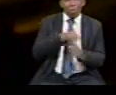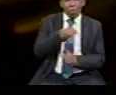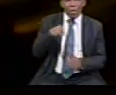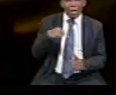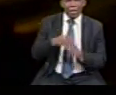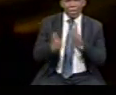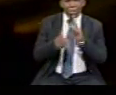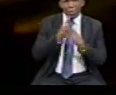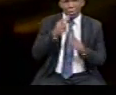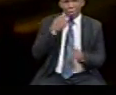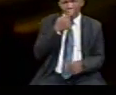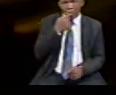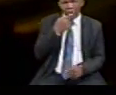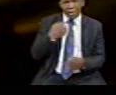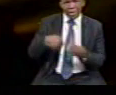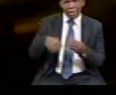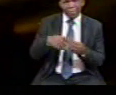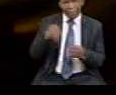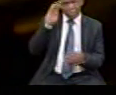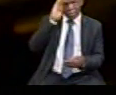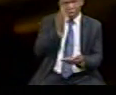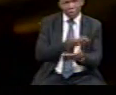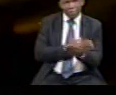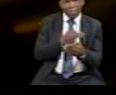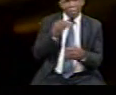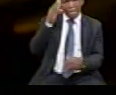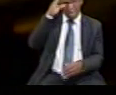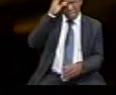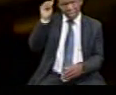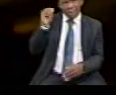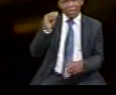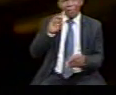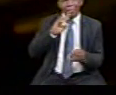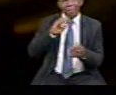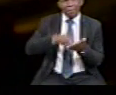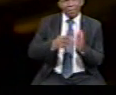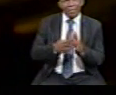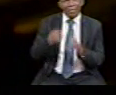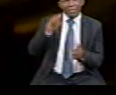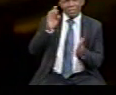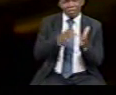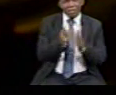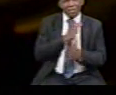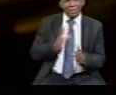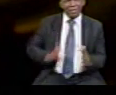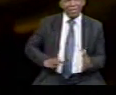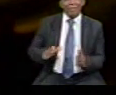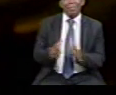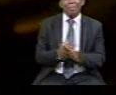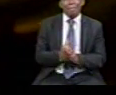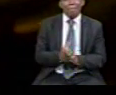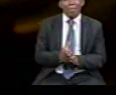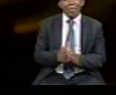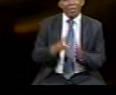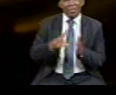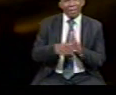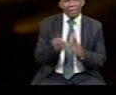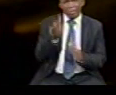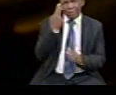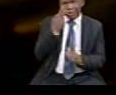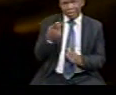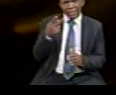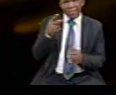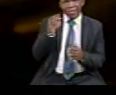he's talking about himself, Jesus Christ. He said, and then they shall see the Son of Man coming